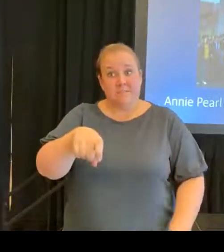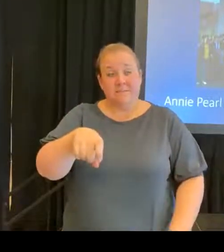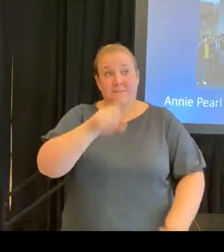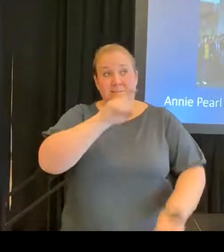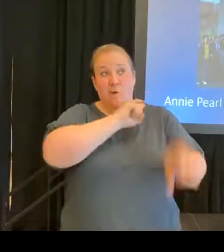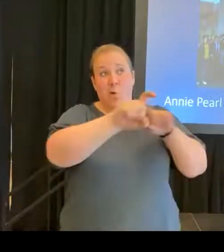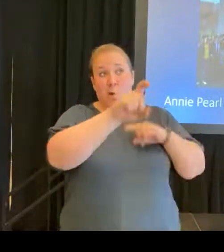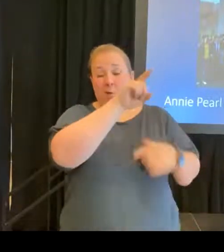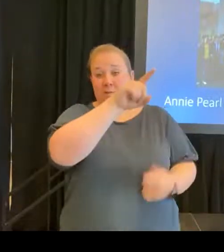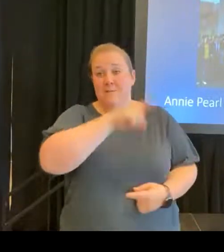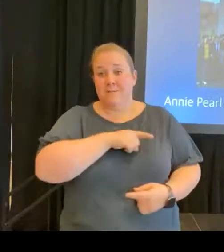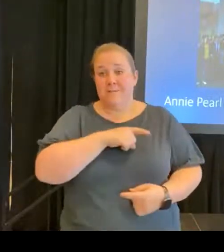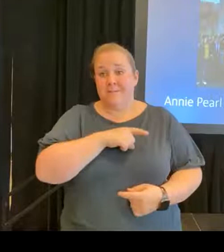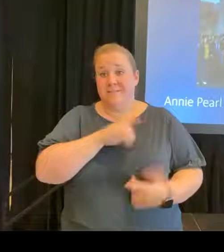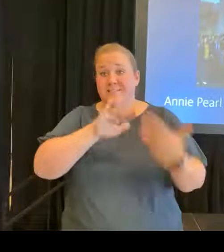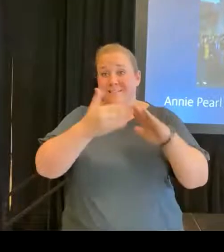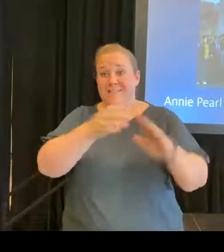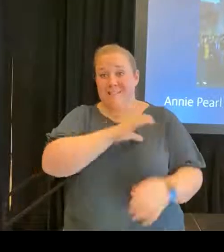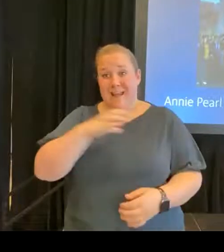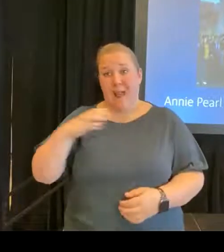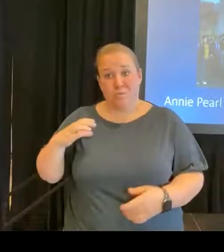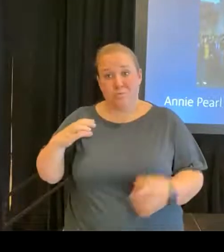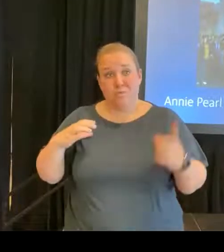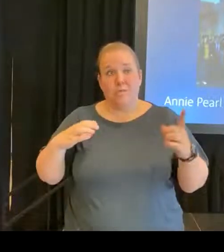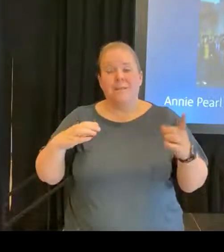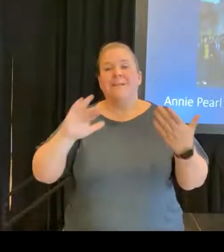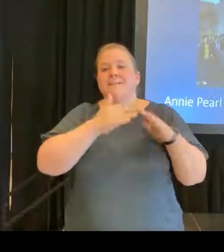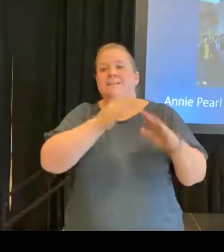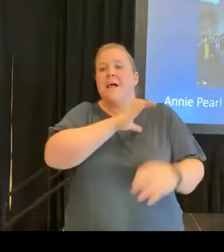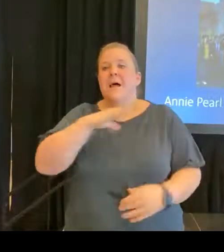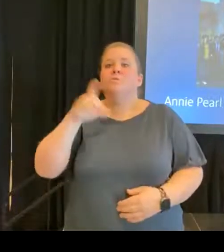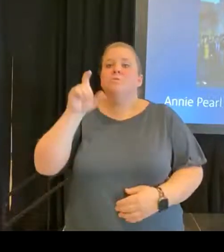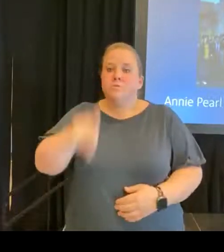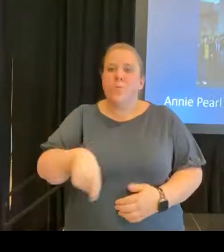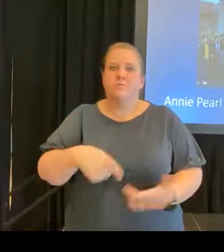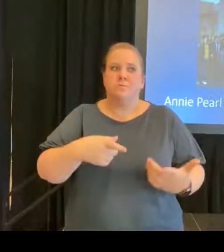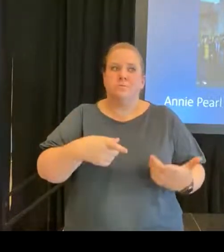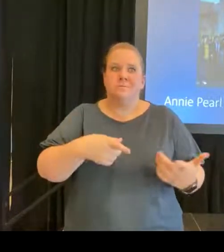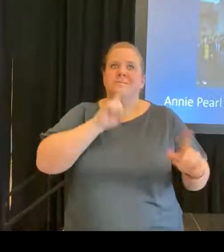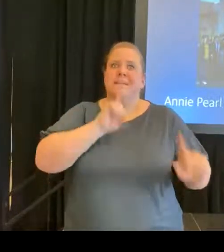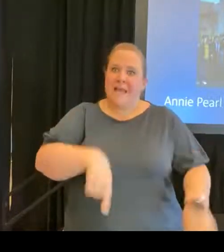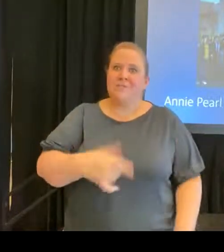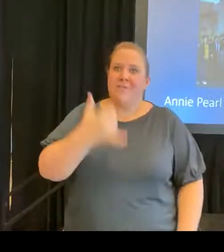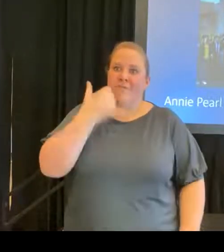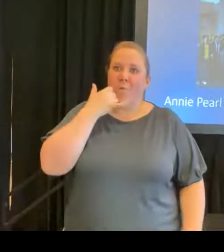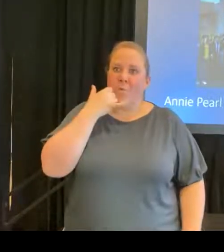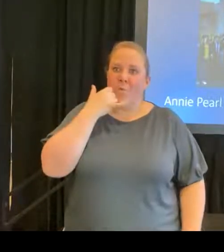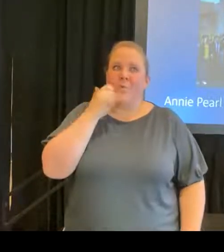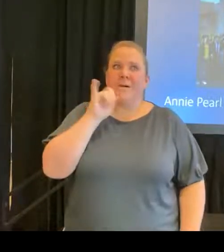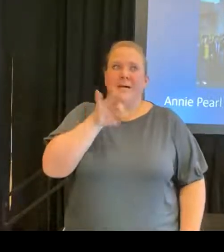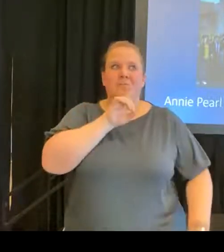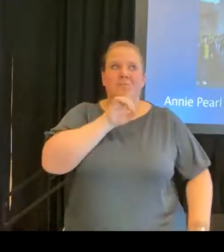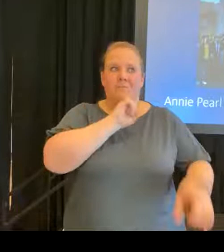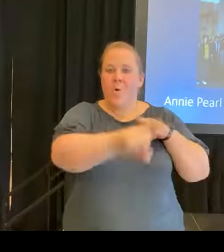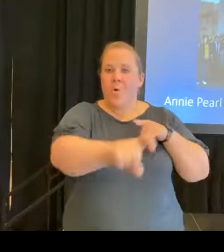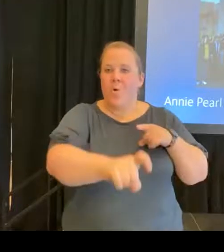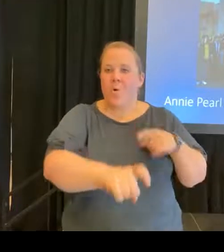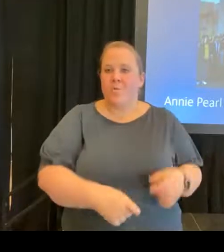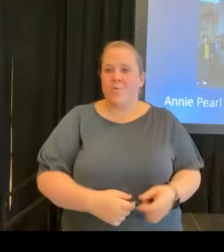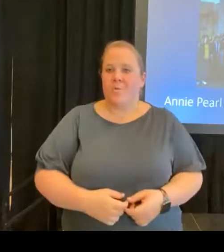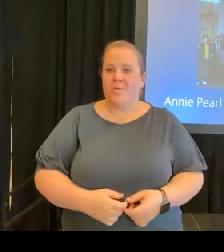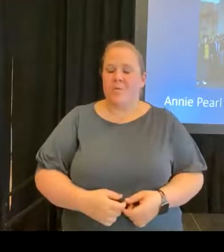city councilman and stuff. City council supposed to be able to answer the phone when you call.